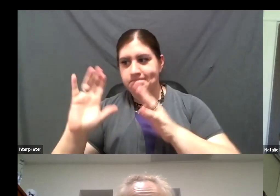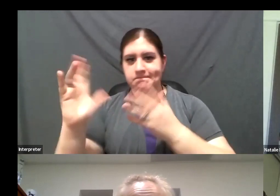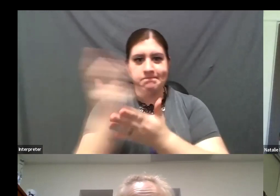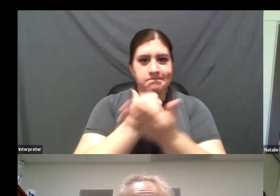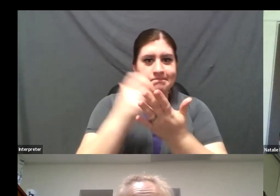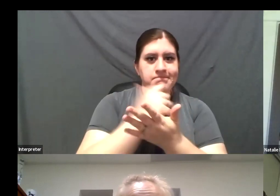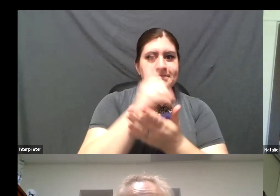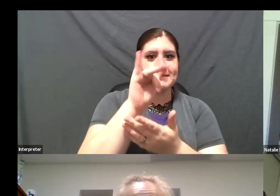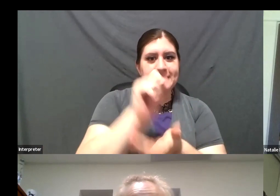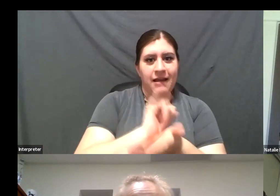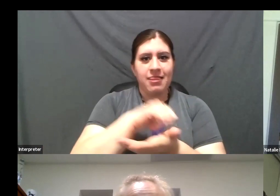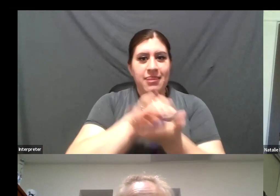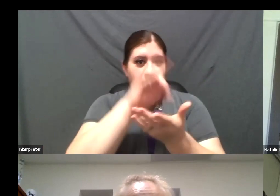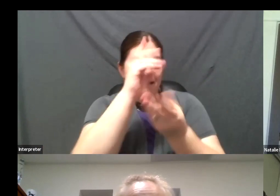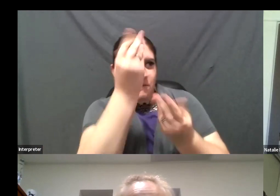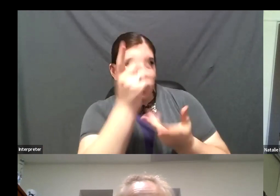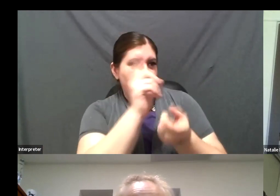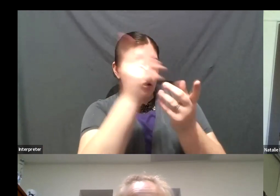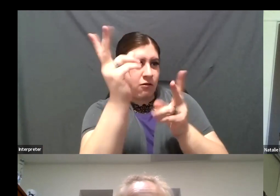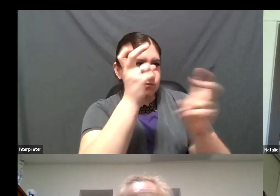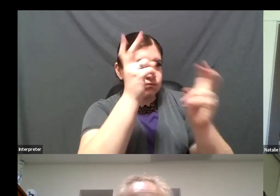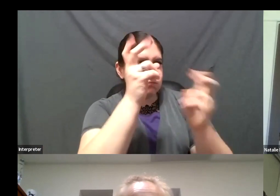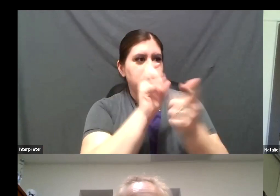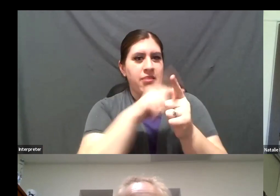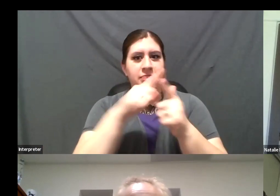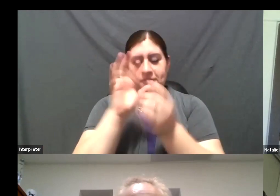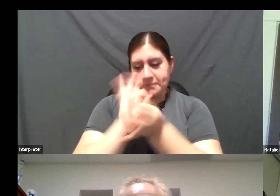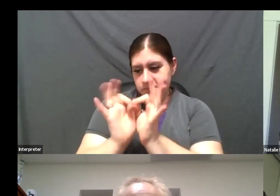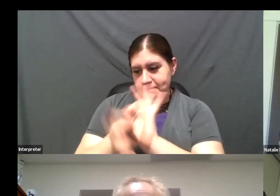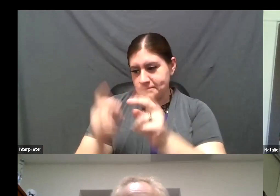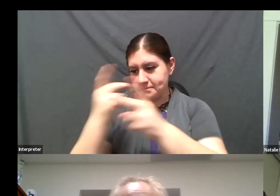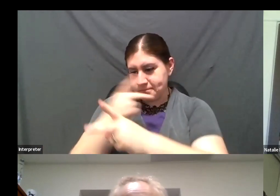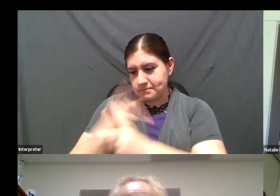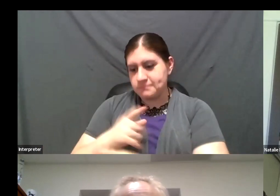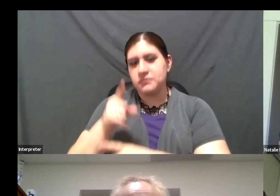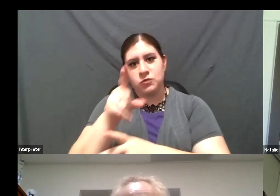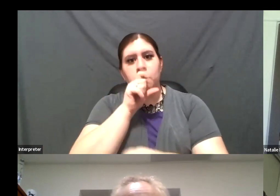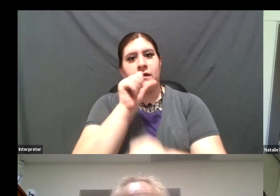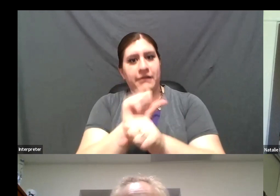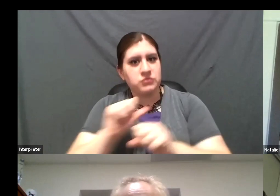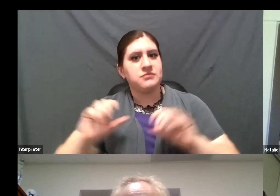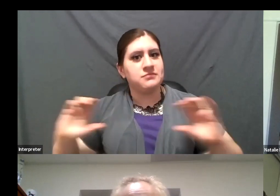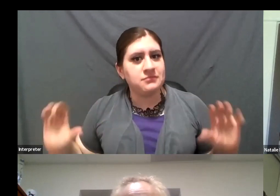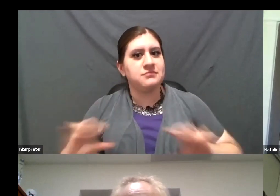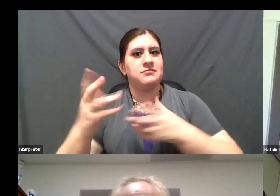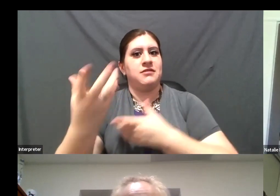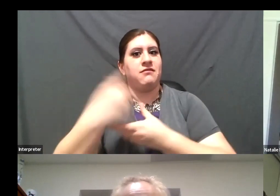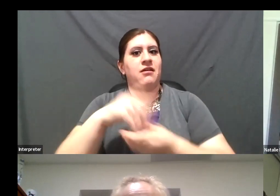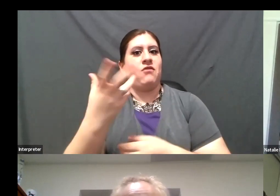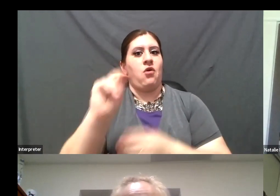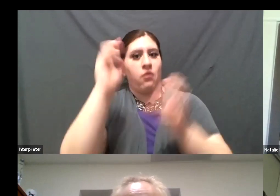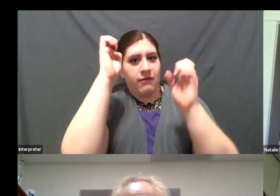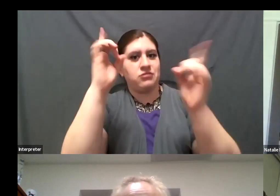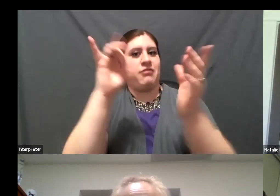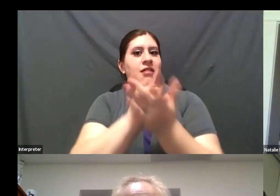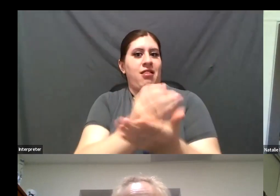data, interpreting data, those kinds of activities in which you are actually actively involved in your own education. Those